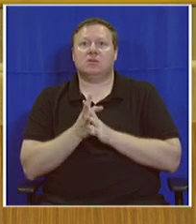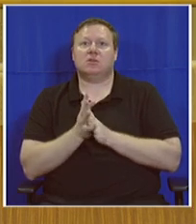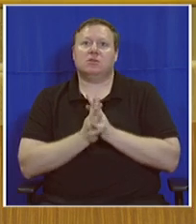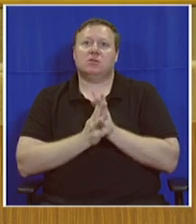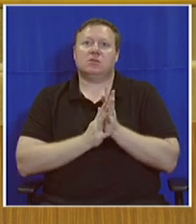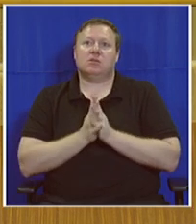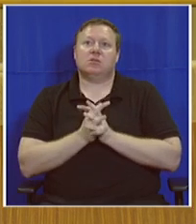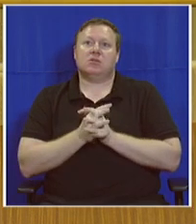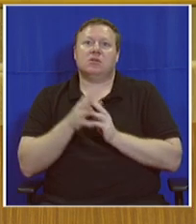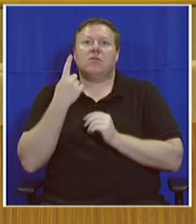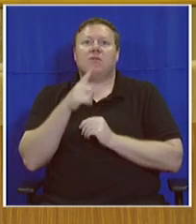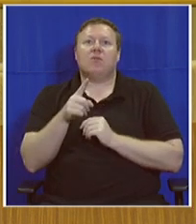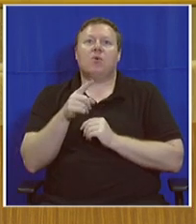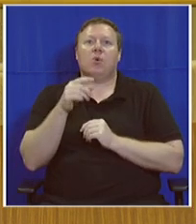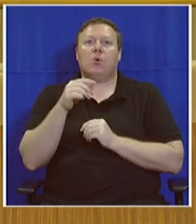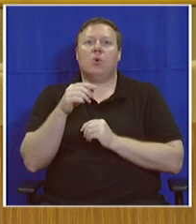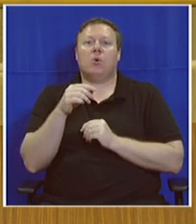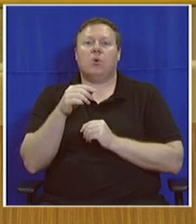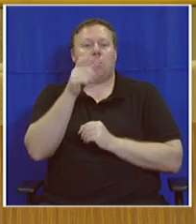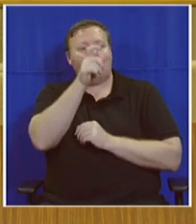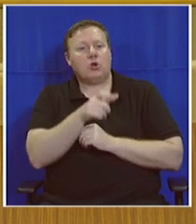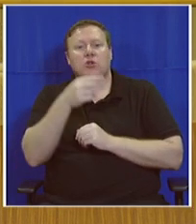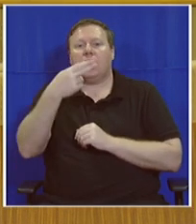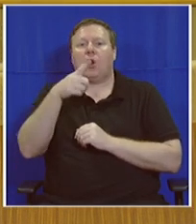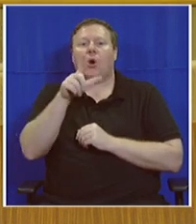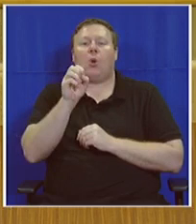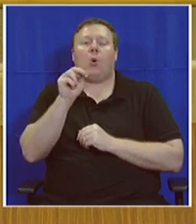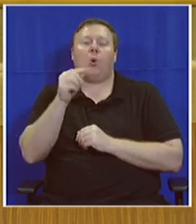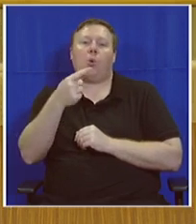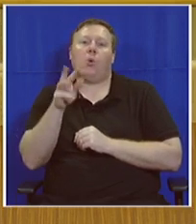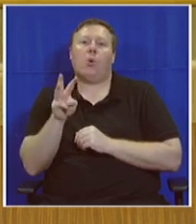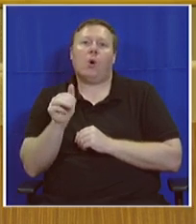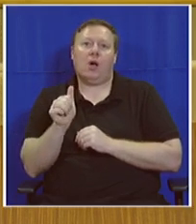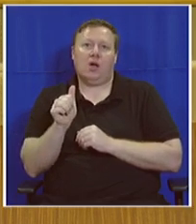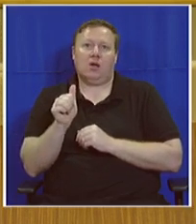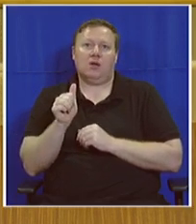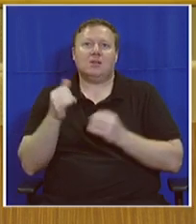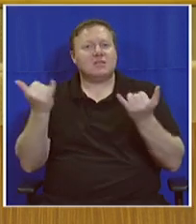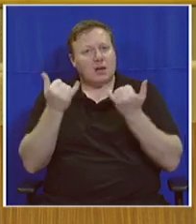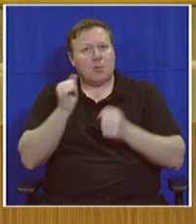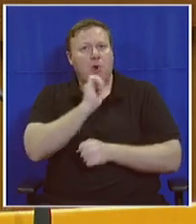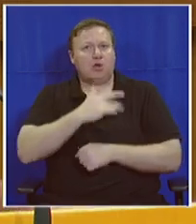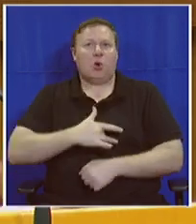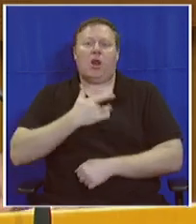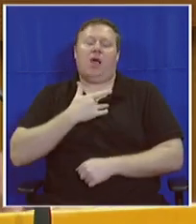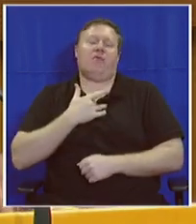Bavelile Hlongwa, we should celebrate life that has been lived to the